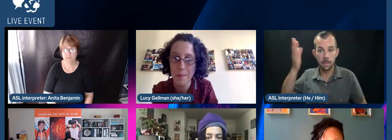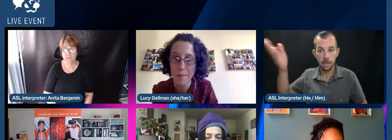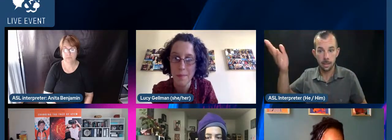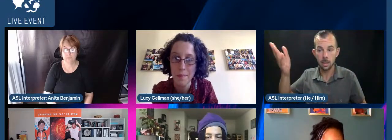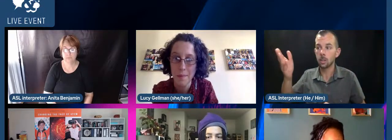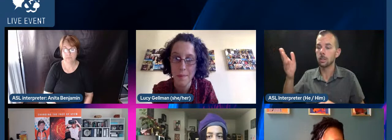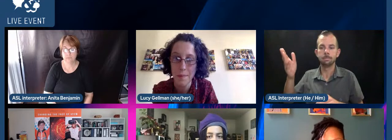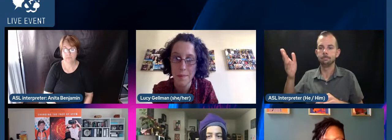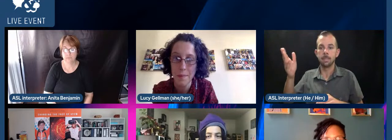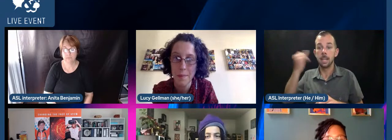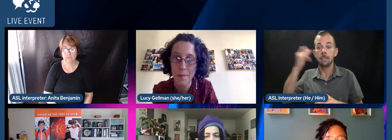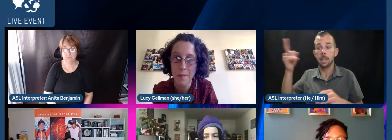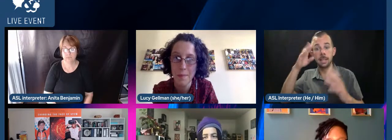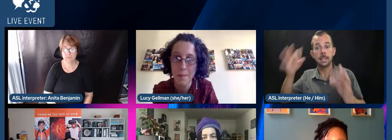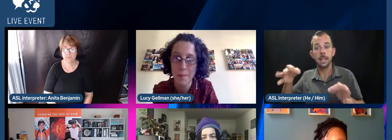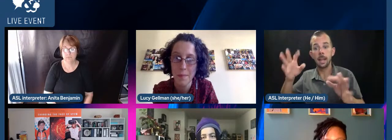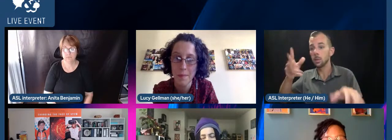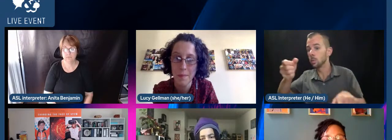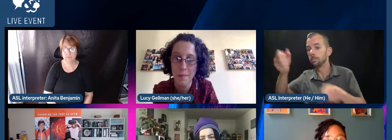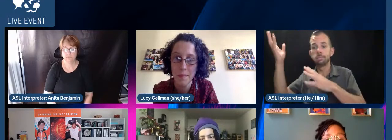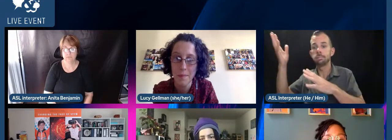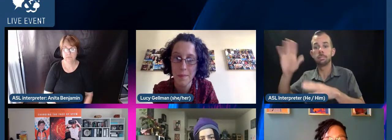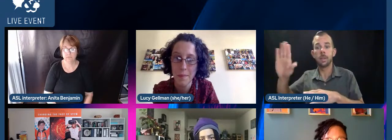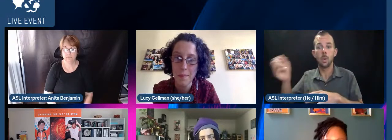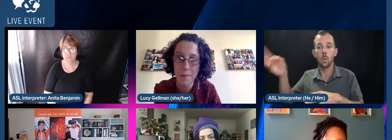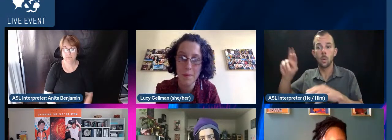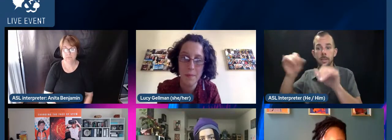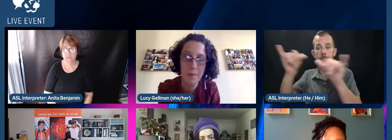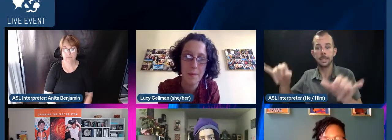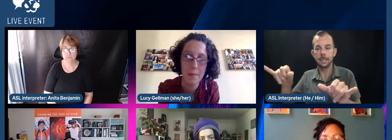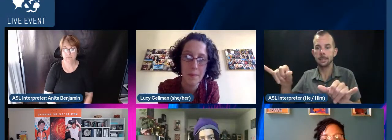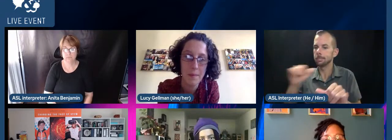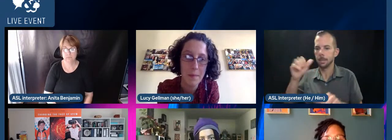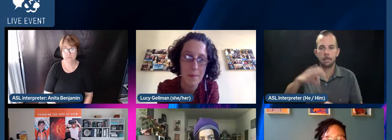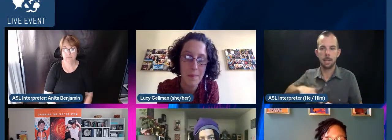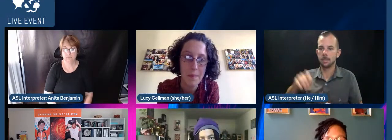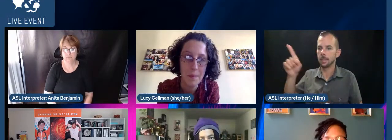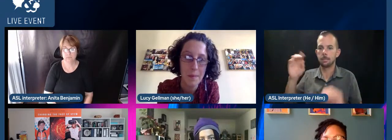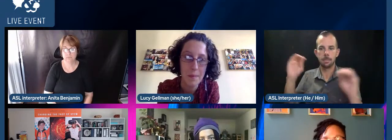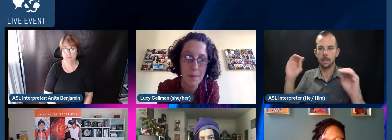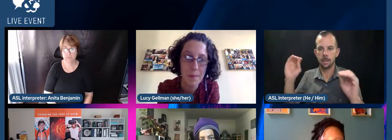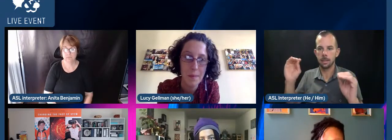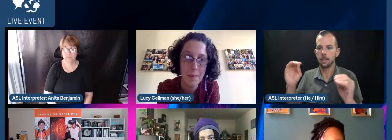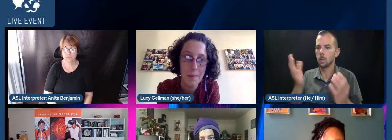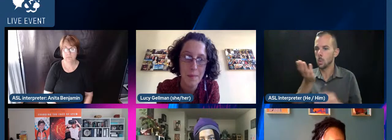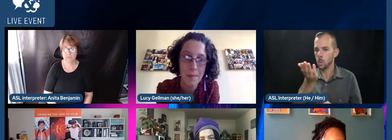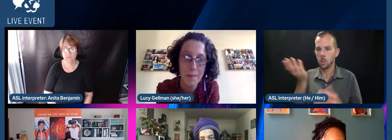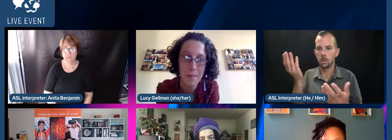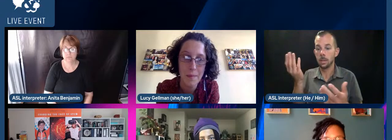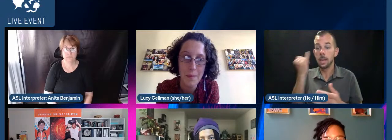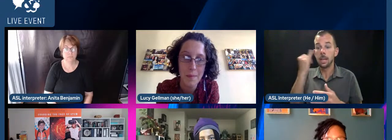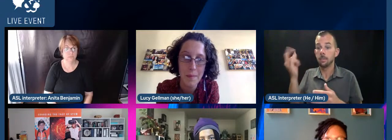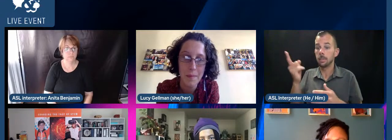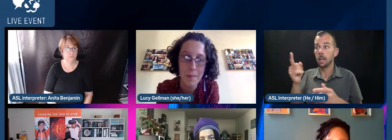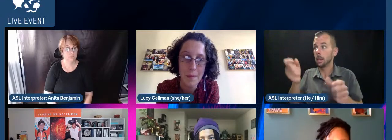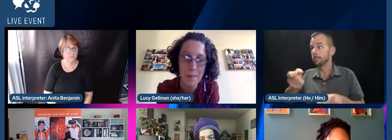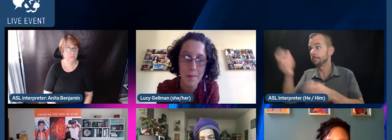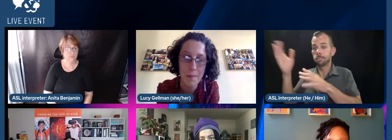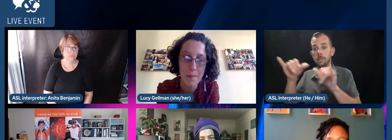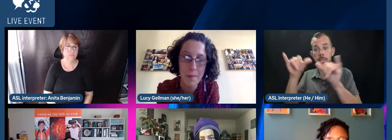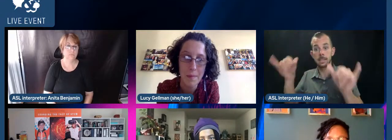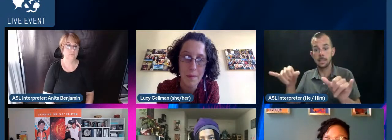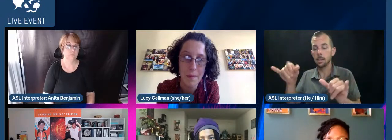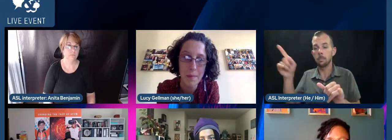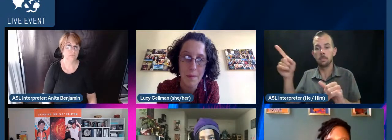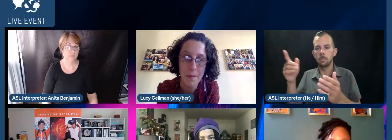dismantle white supremacy, right? Like, why would they do that? It profits them, right? Like, without white supremacy, like, who would they enslave in prisons to make cheap goods